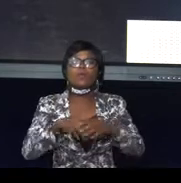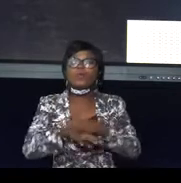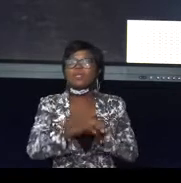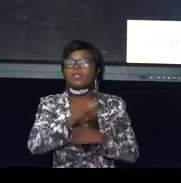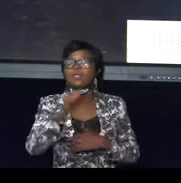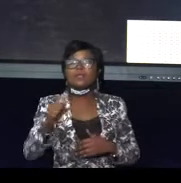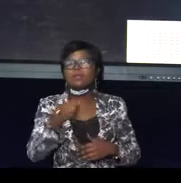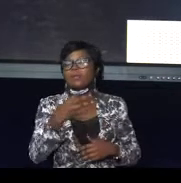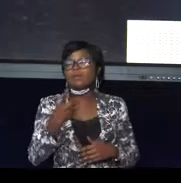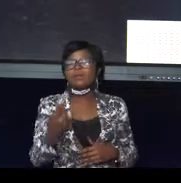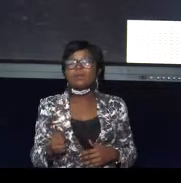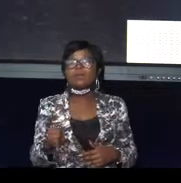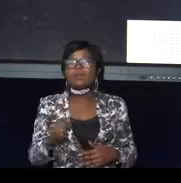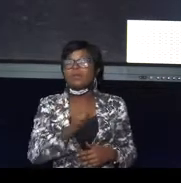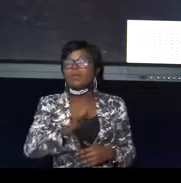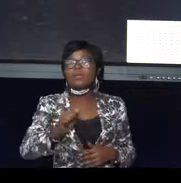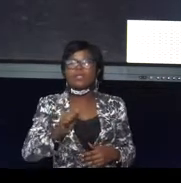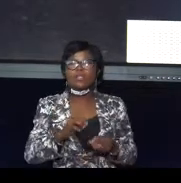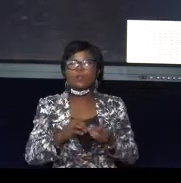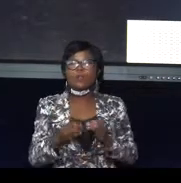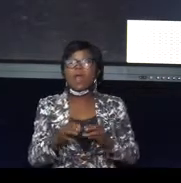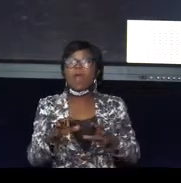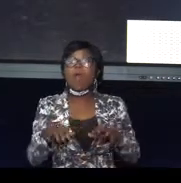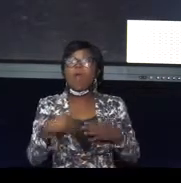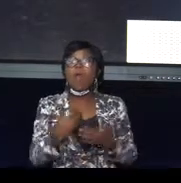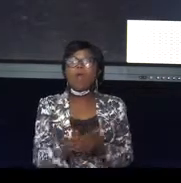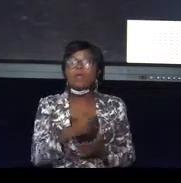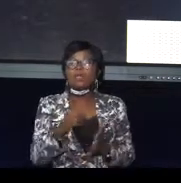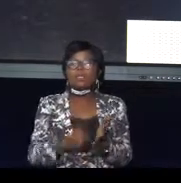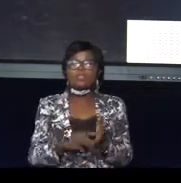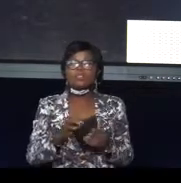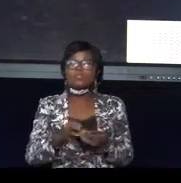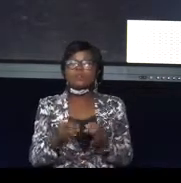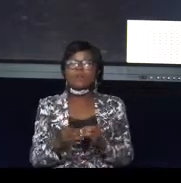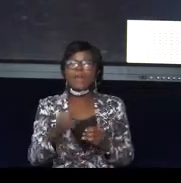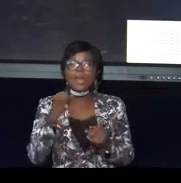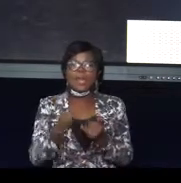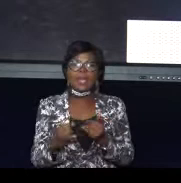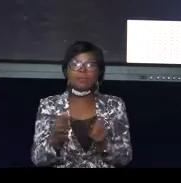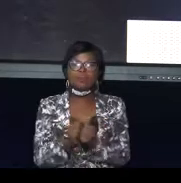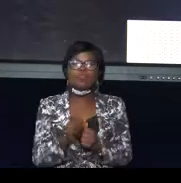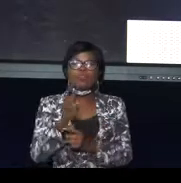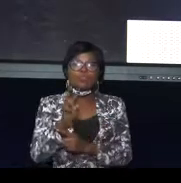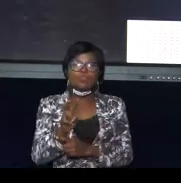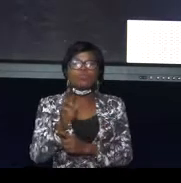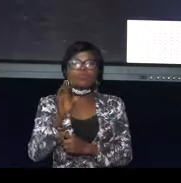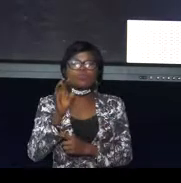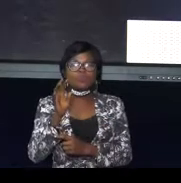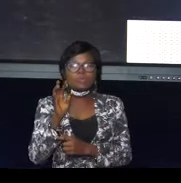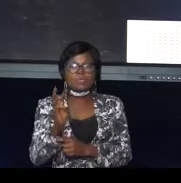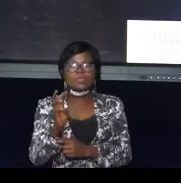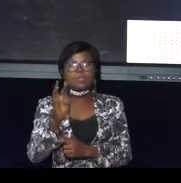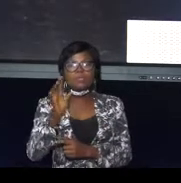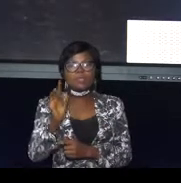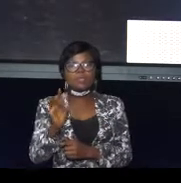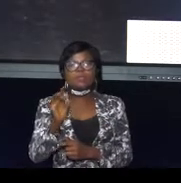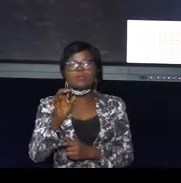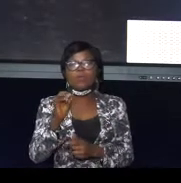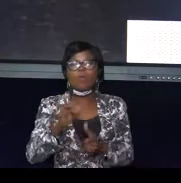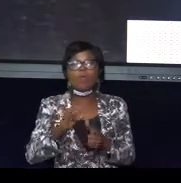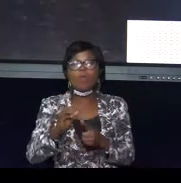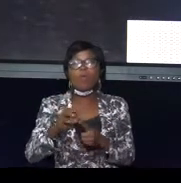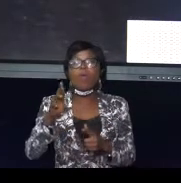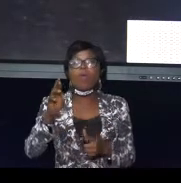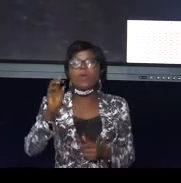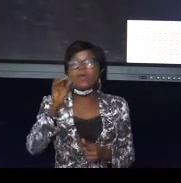number? Well, all the numbers that 2 is a factor of, all these numbers end with 2, 4, 6, 8, or 0.